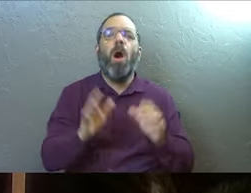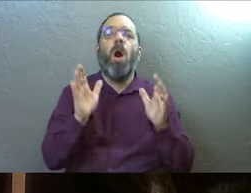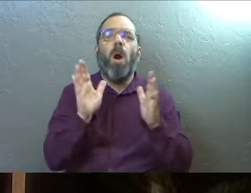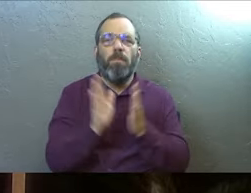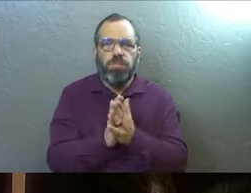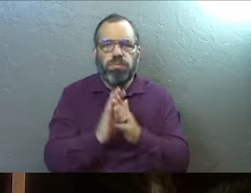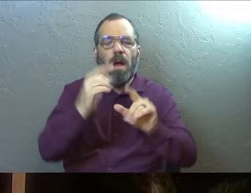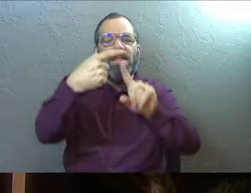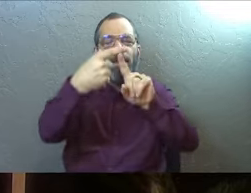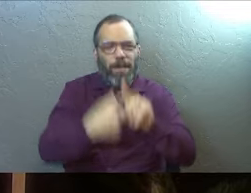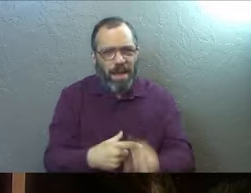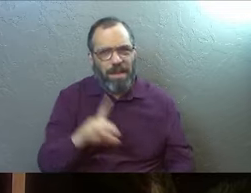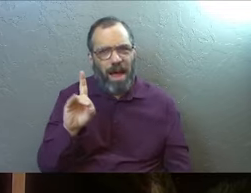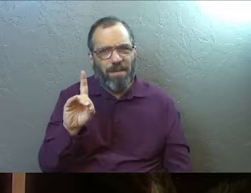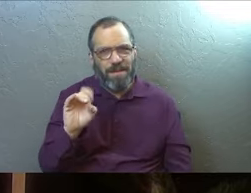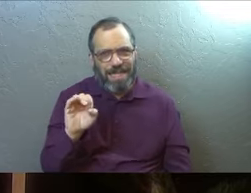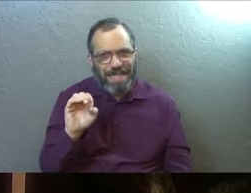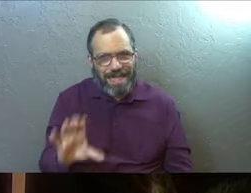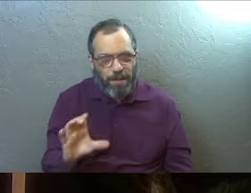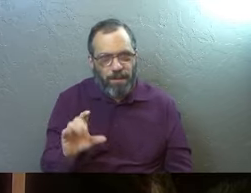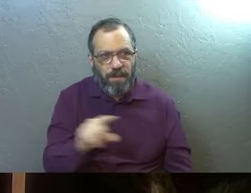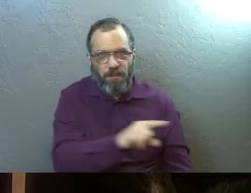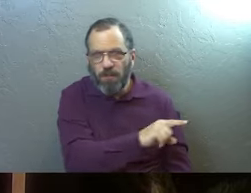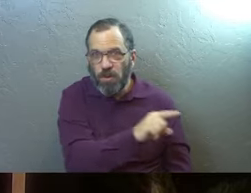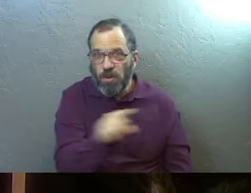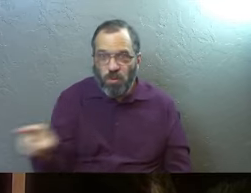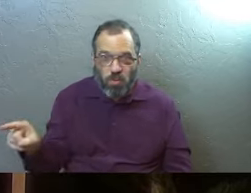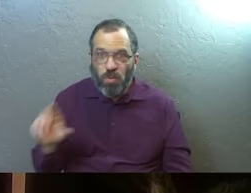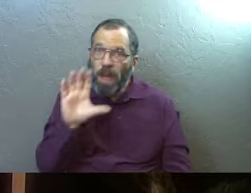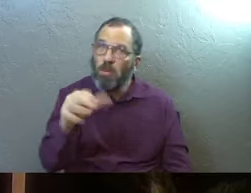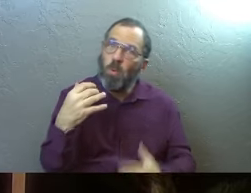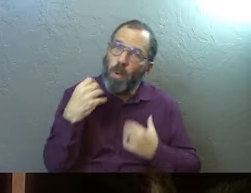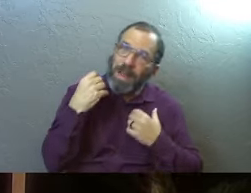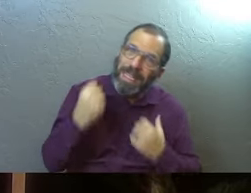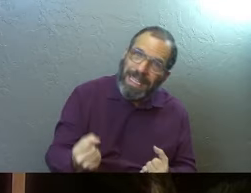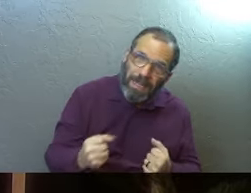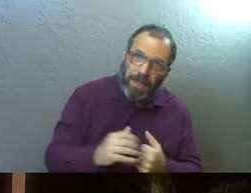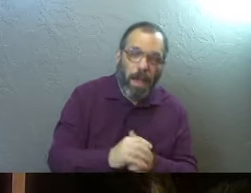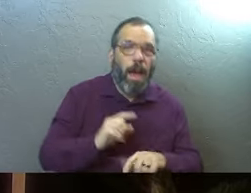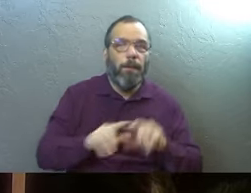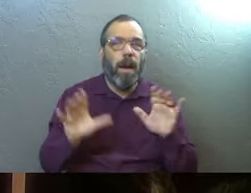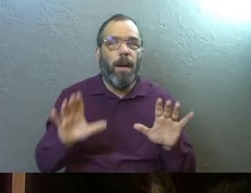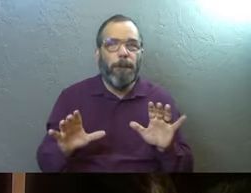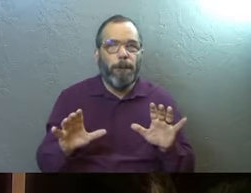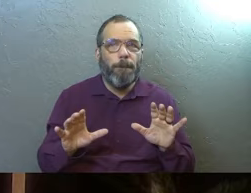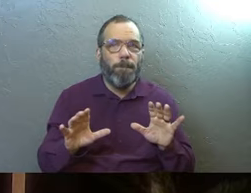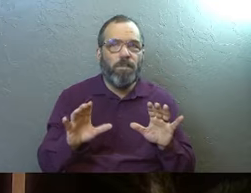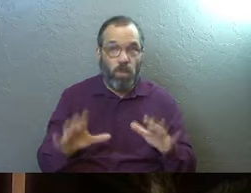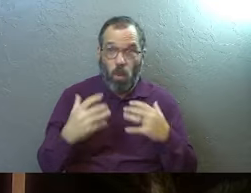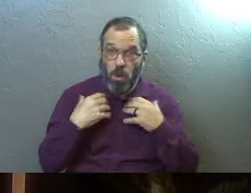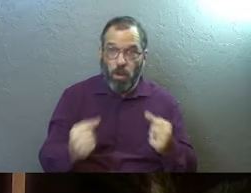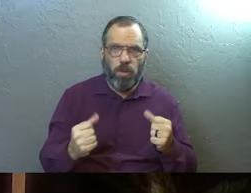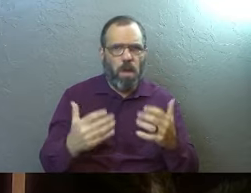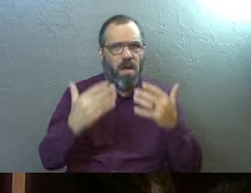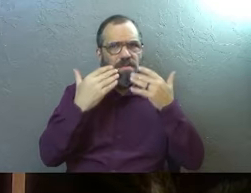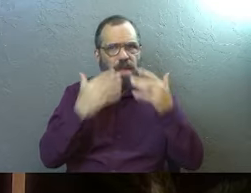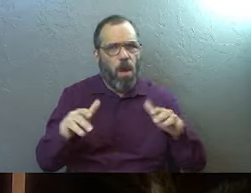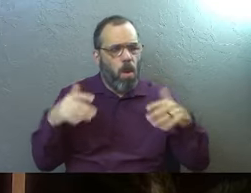praying all the month of December for you guys and for your healing. But I want to call out your courage.